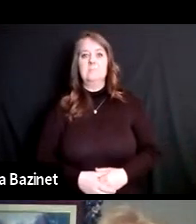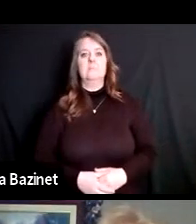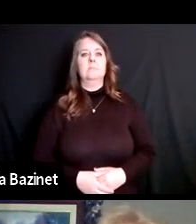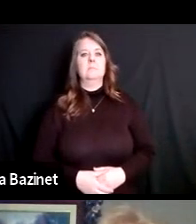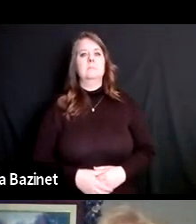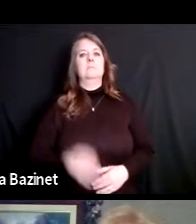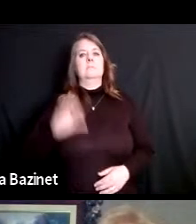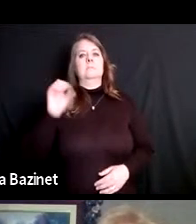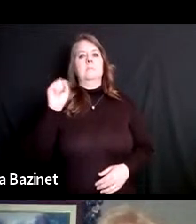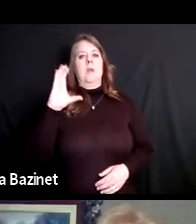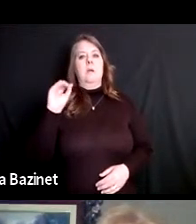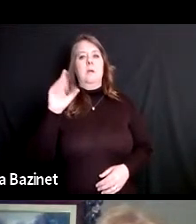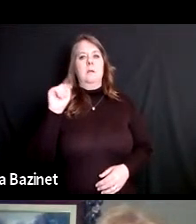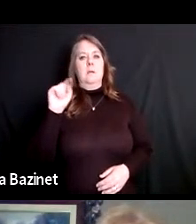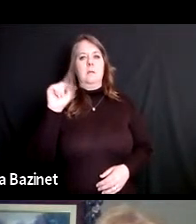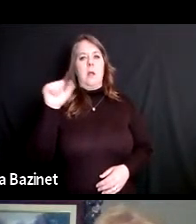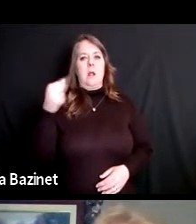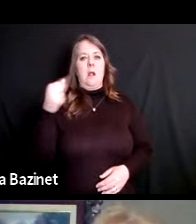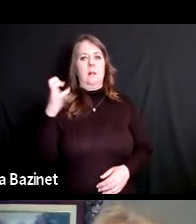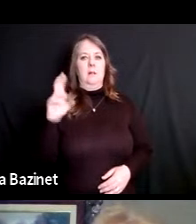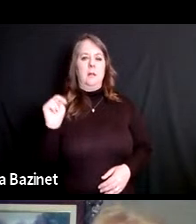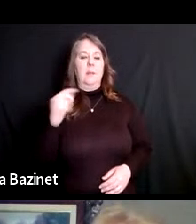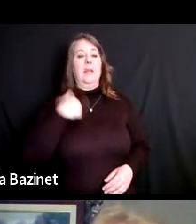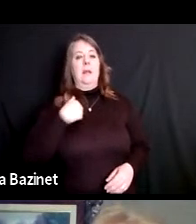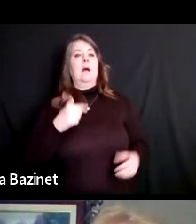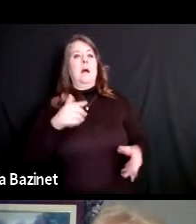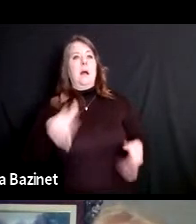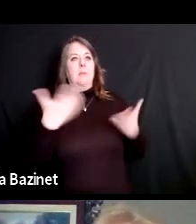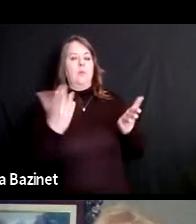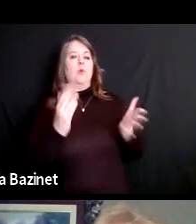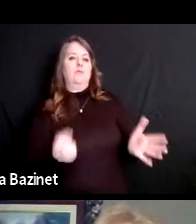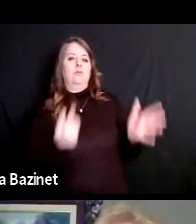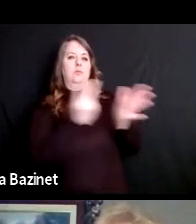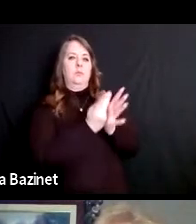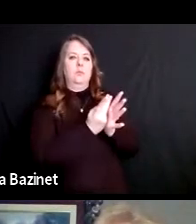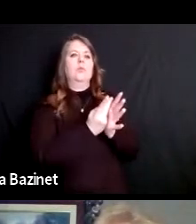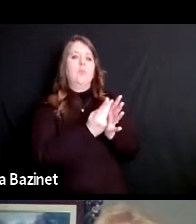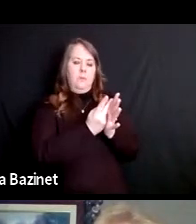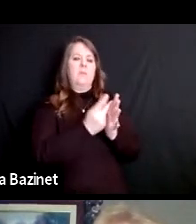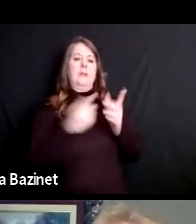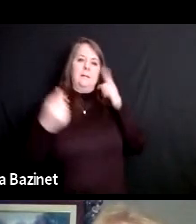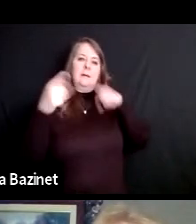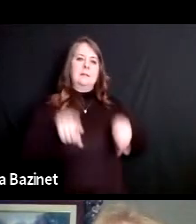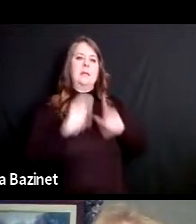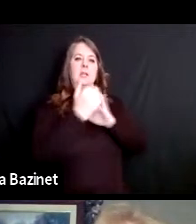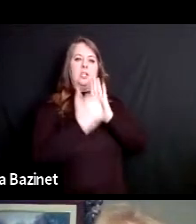Madam President. Approve the consent agenda as presented.